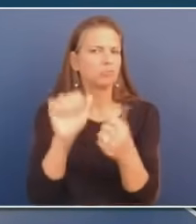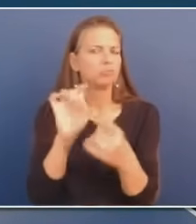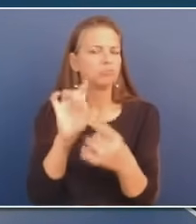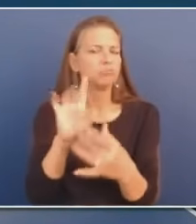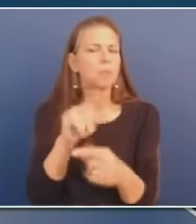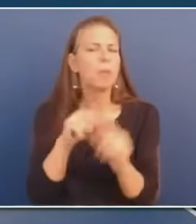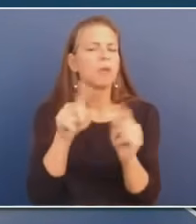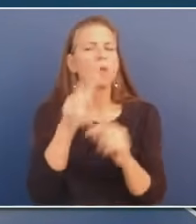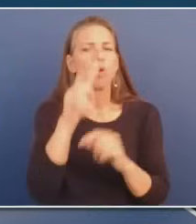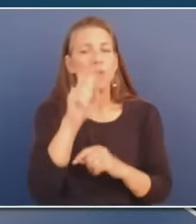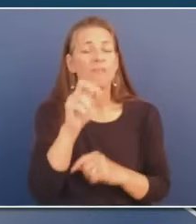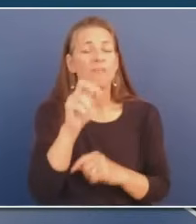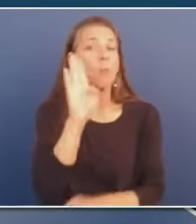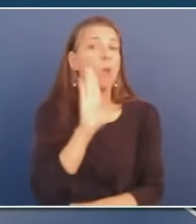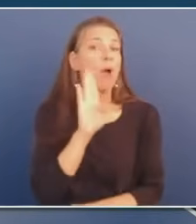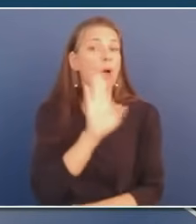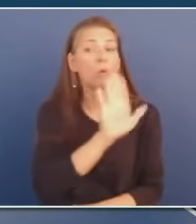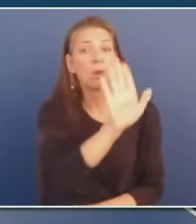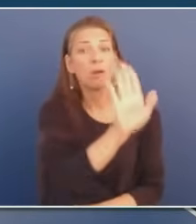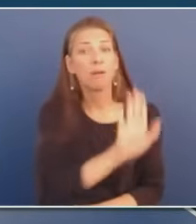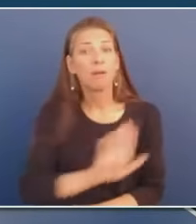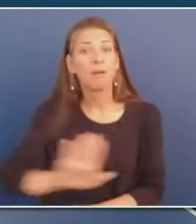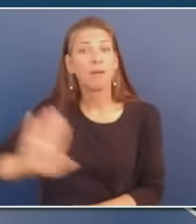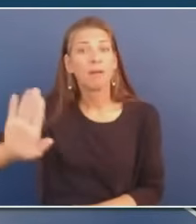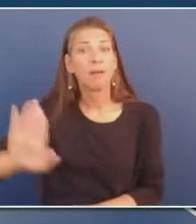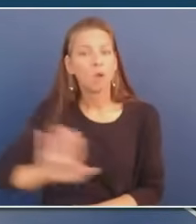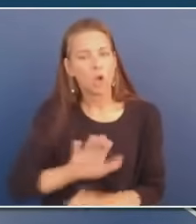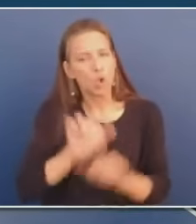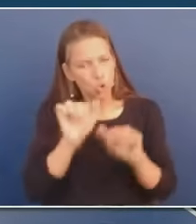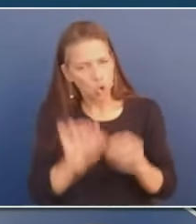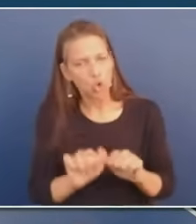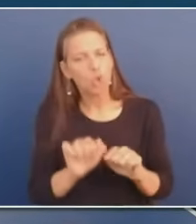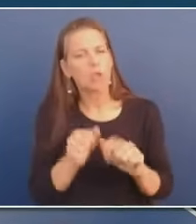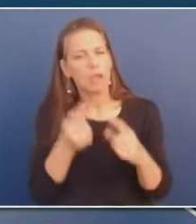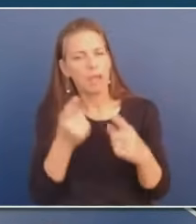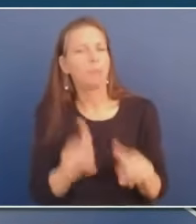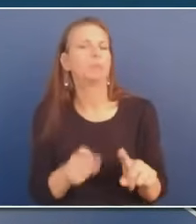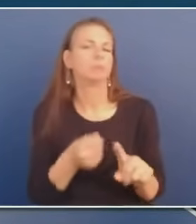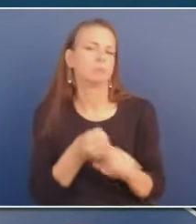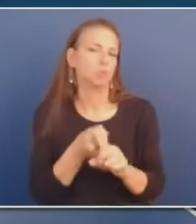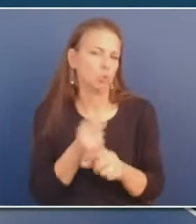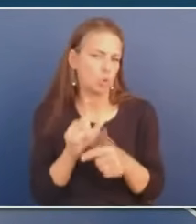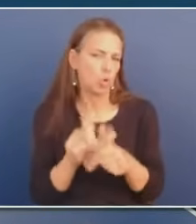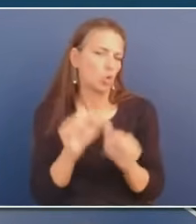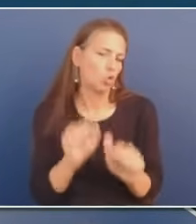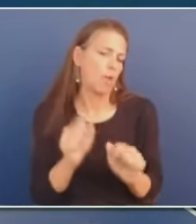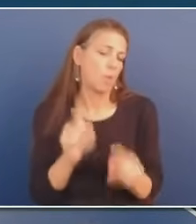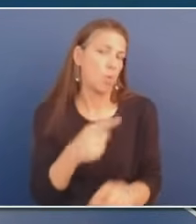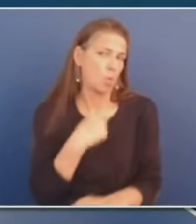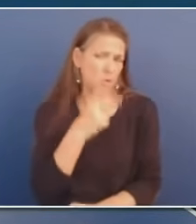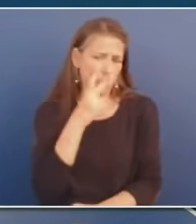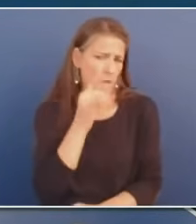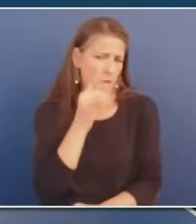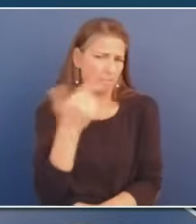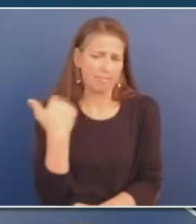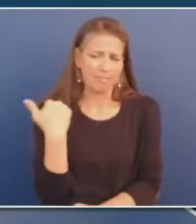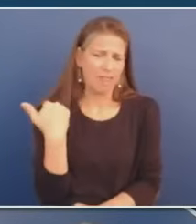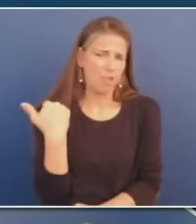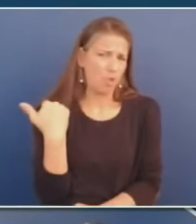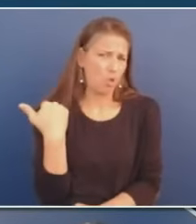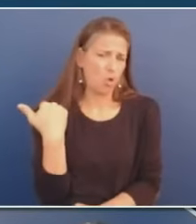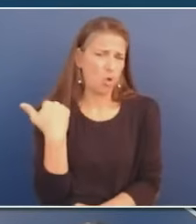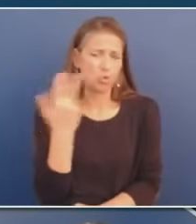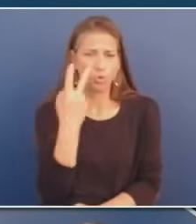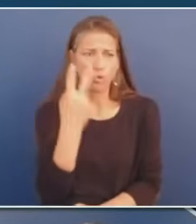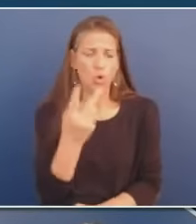the brown area is very possible to get these tornadoes. And we saw them not long ago when we would see, you know, short